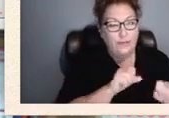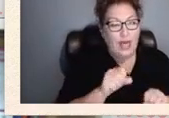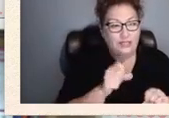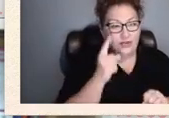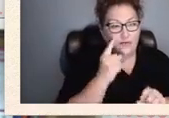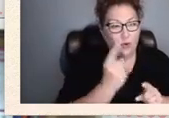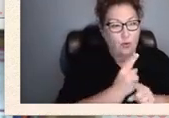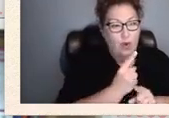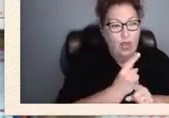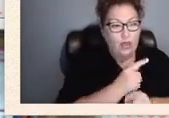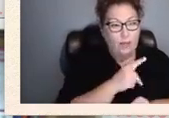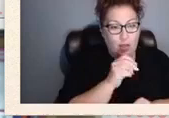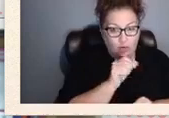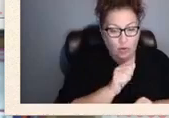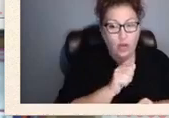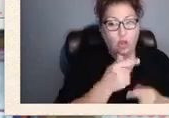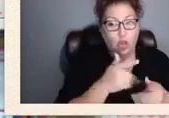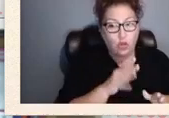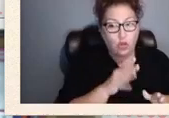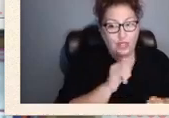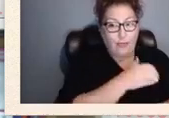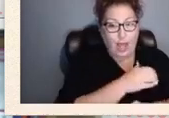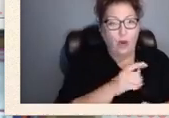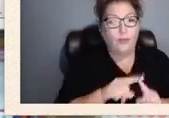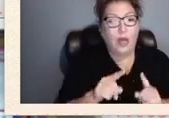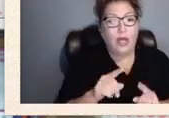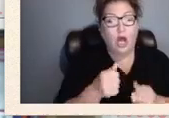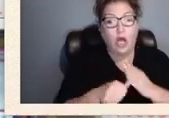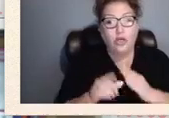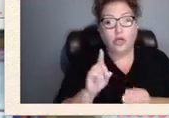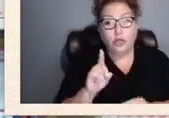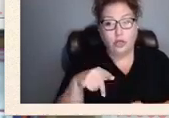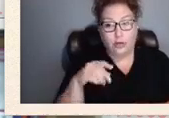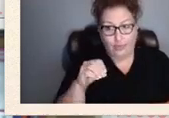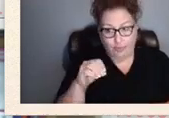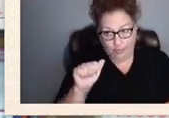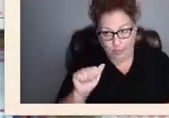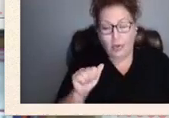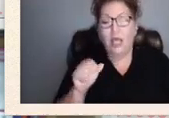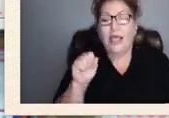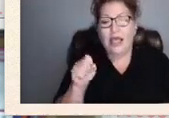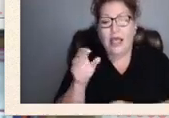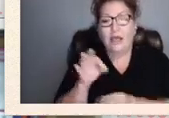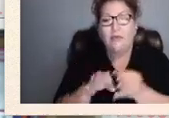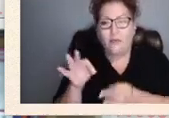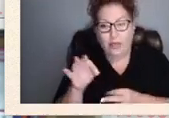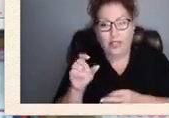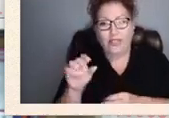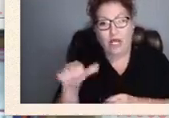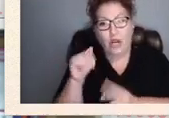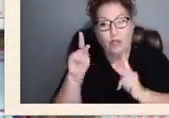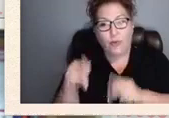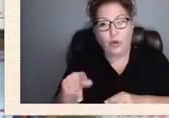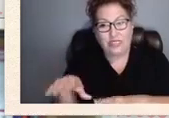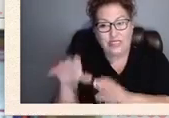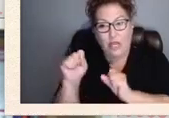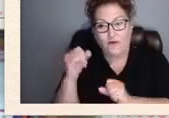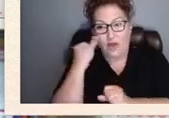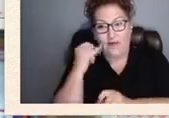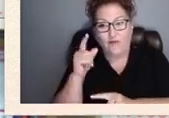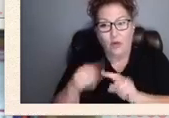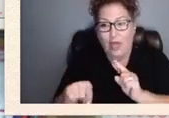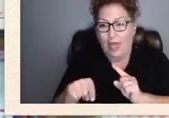power. But under a durable power of attorney, you can put in place someone else to take over in case you cannot no